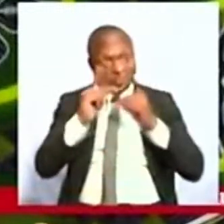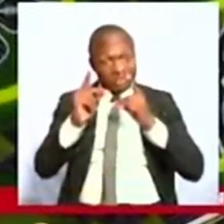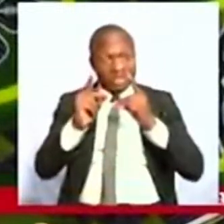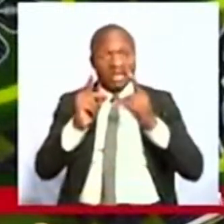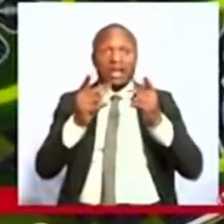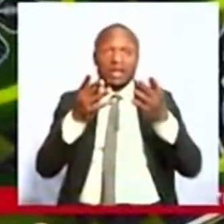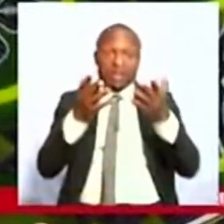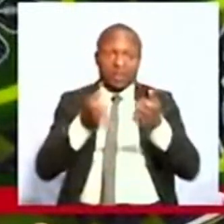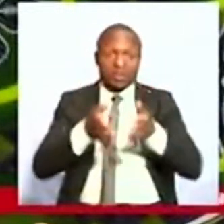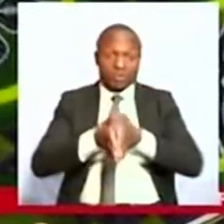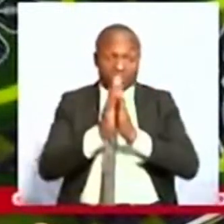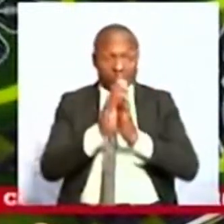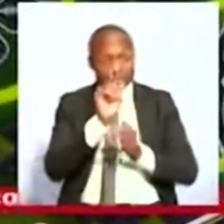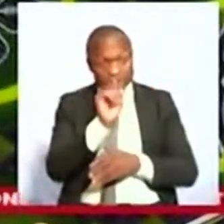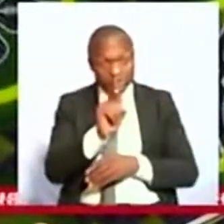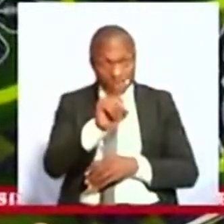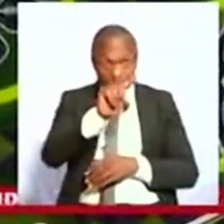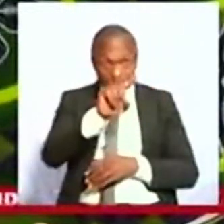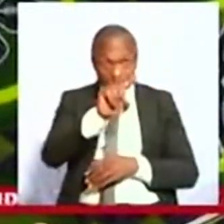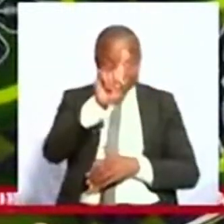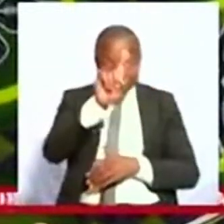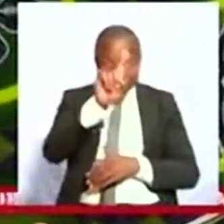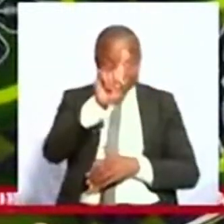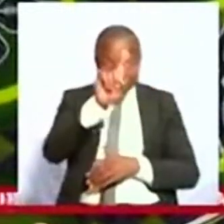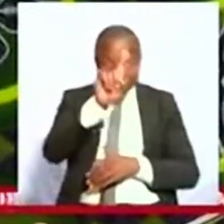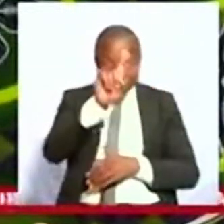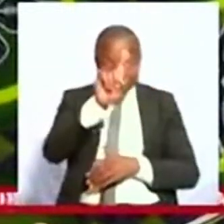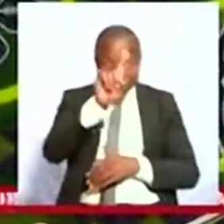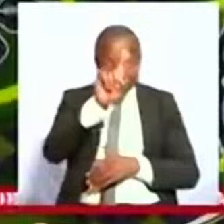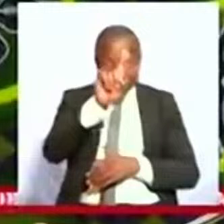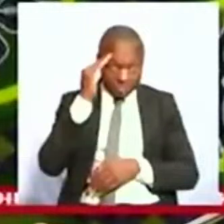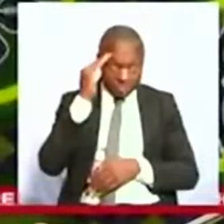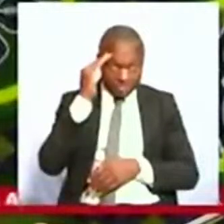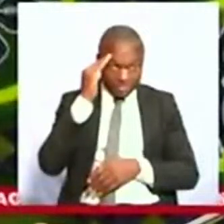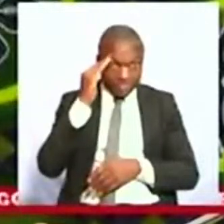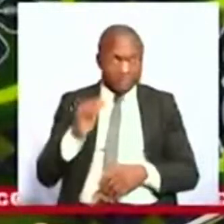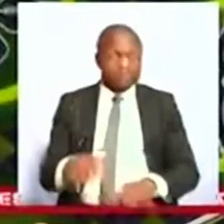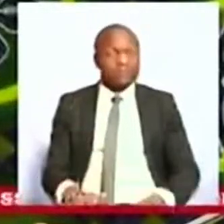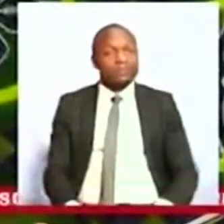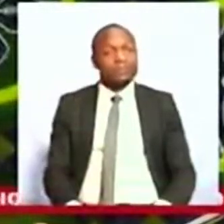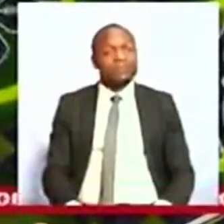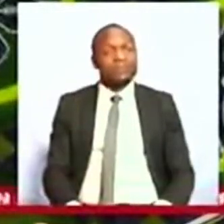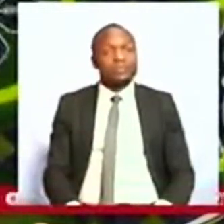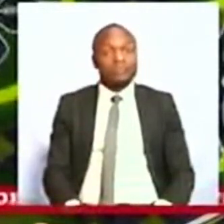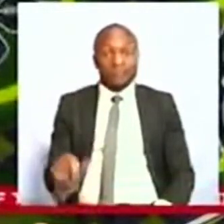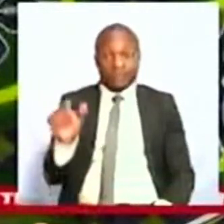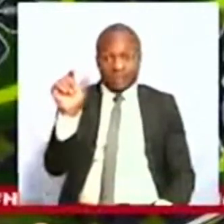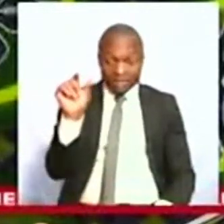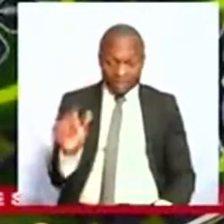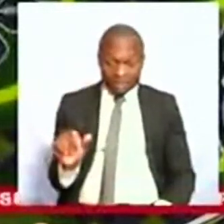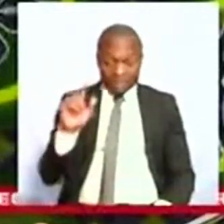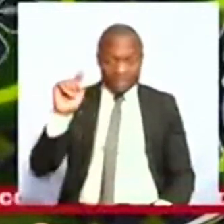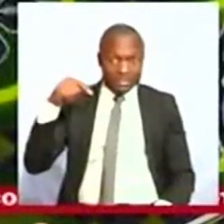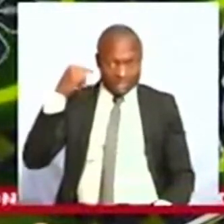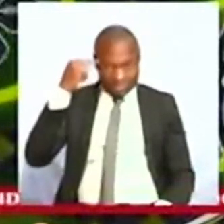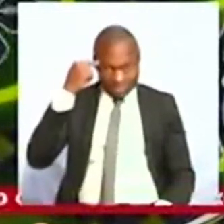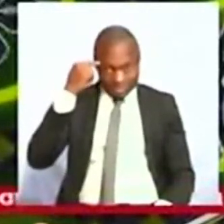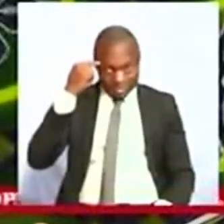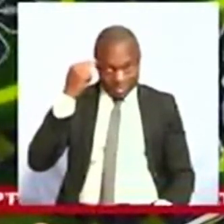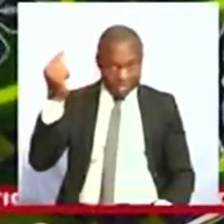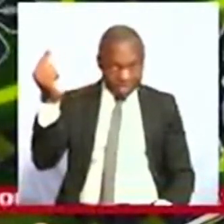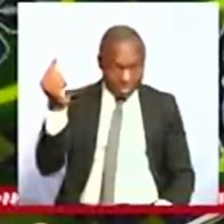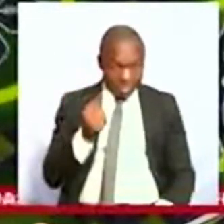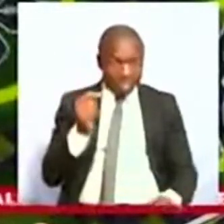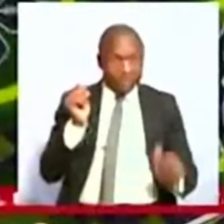to ask you a question. You know, each regime of government comes with its